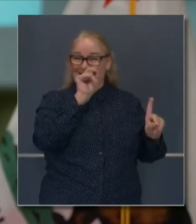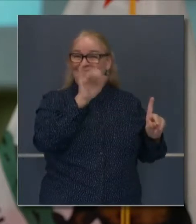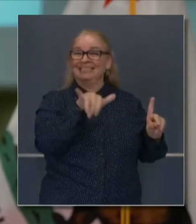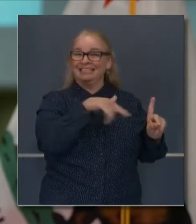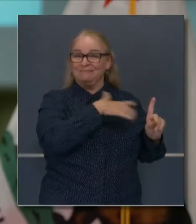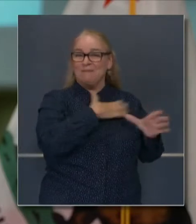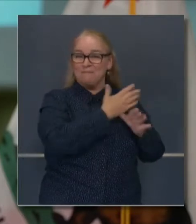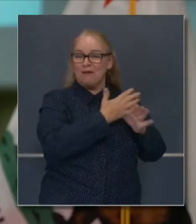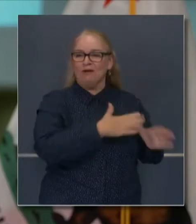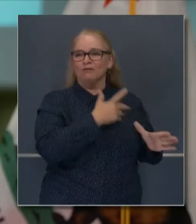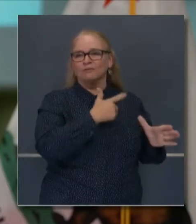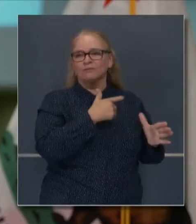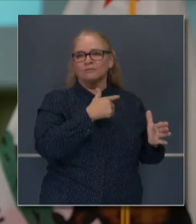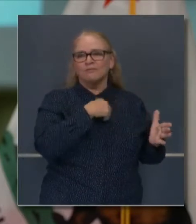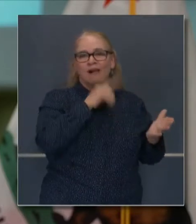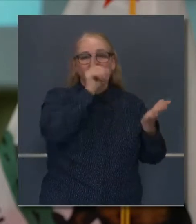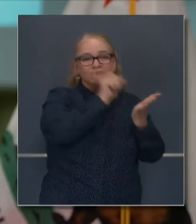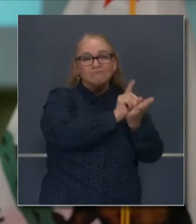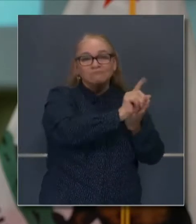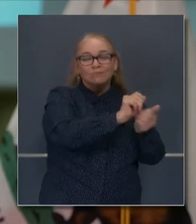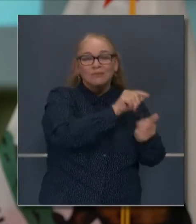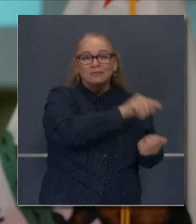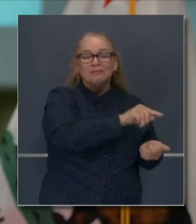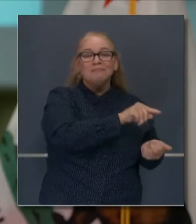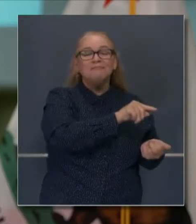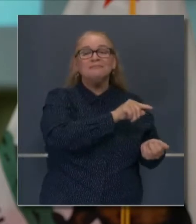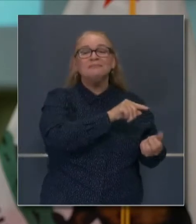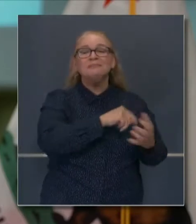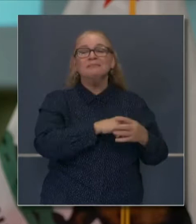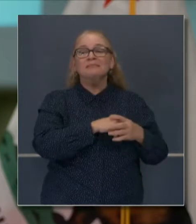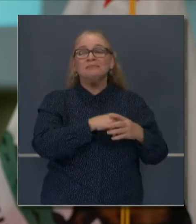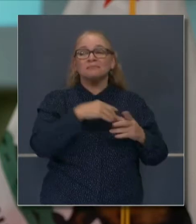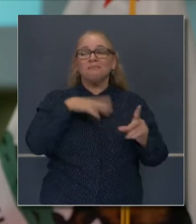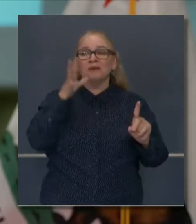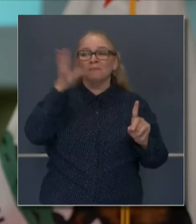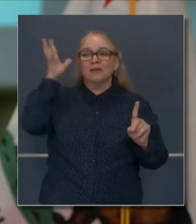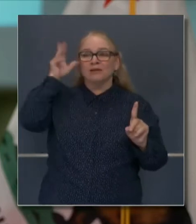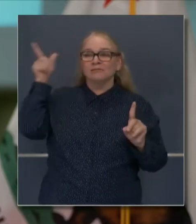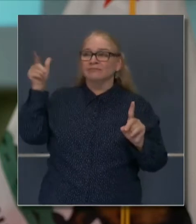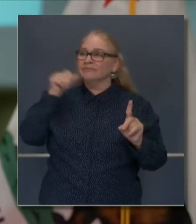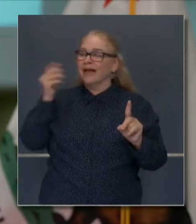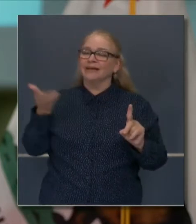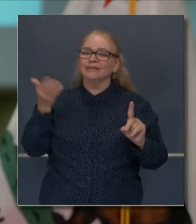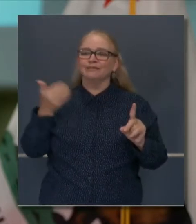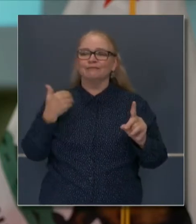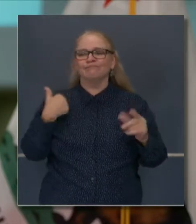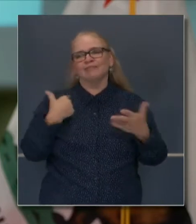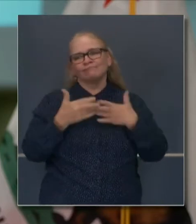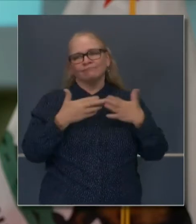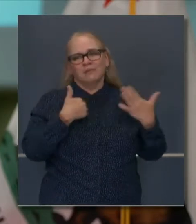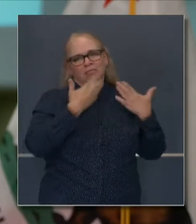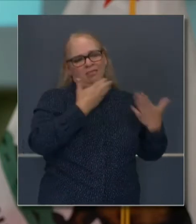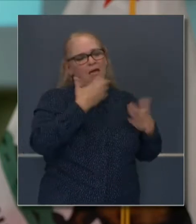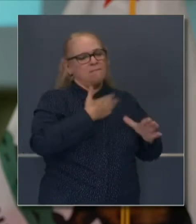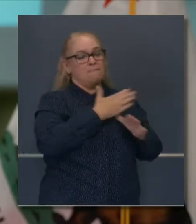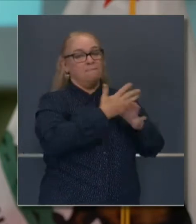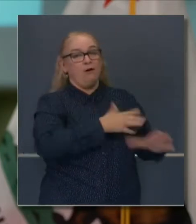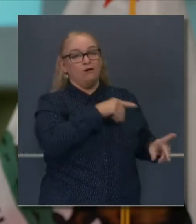him. And while my parents aren't here today, he is, and I thank him for my support.